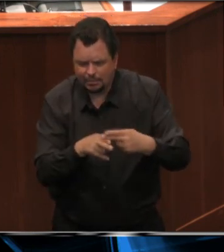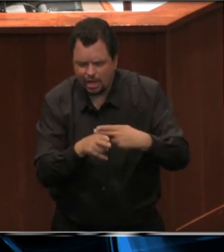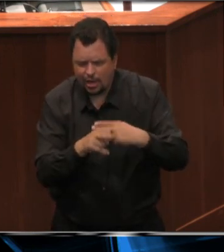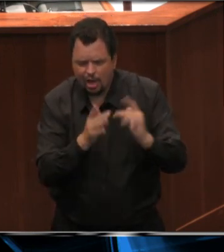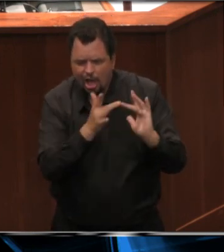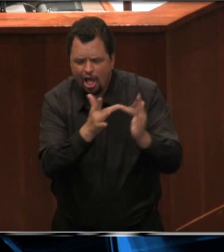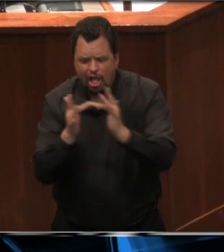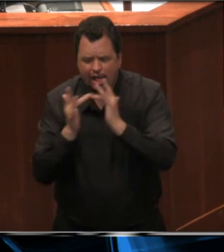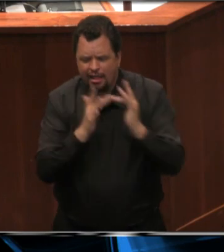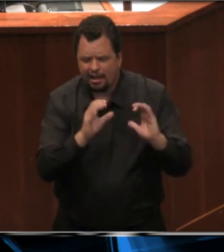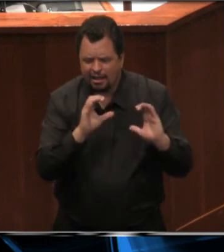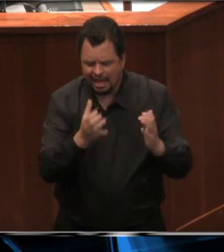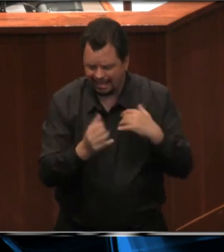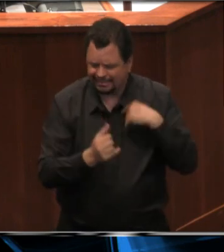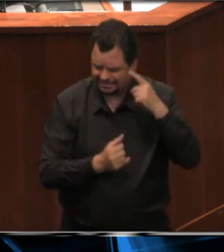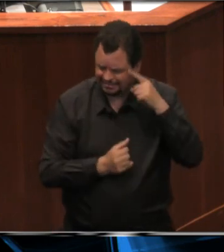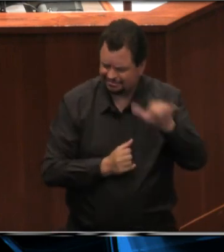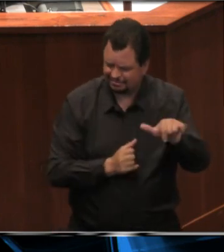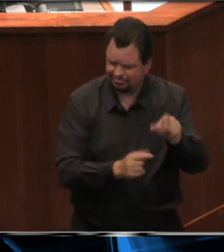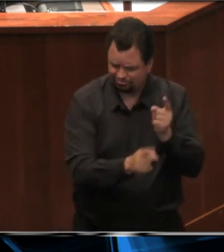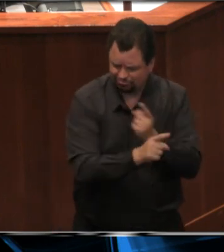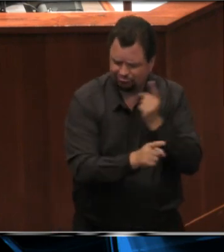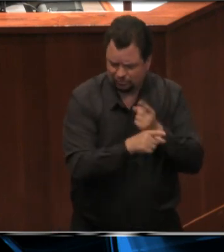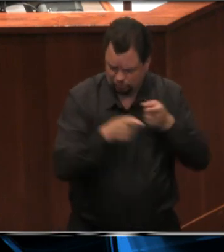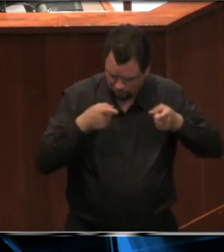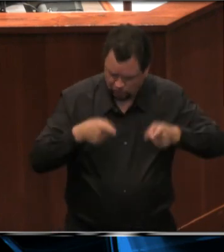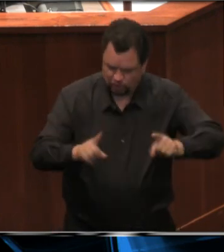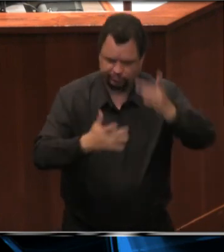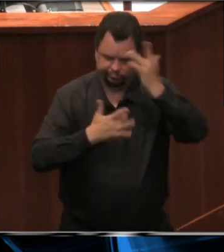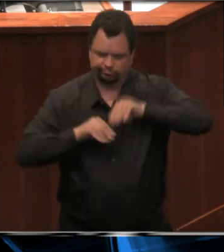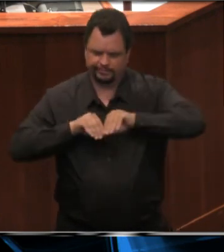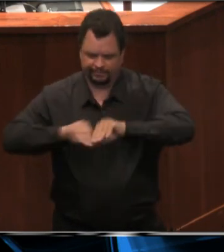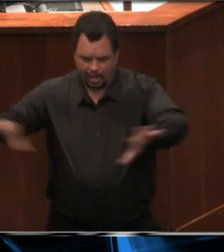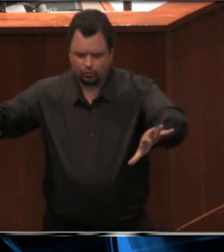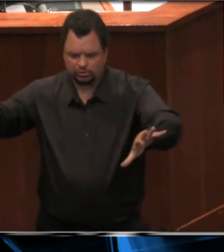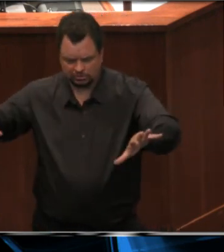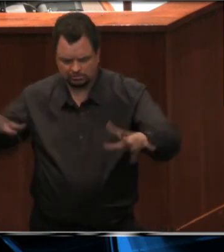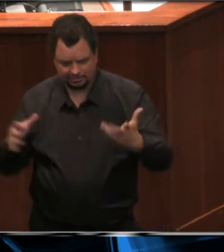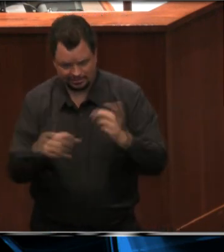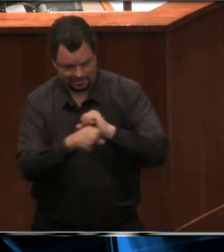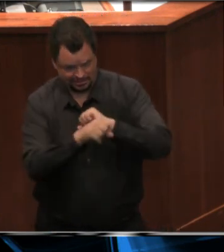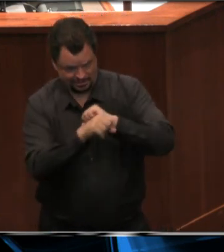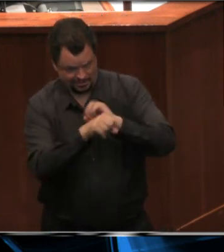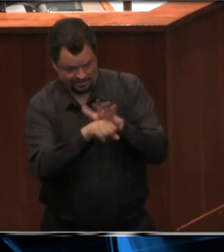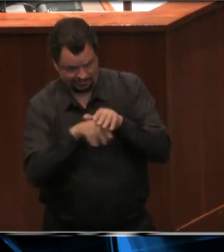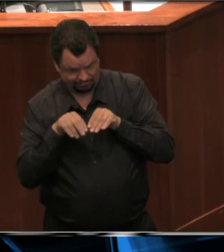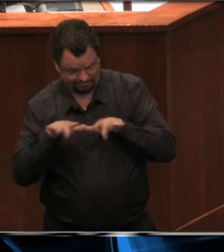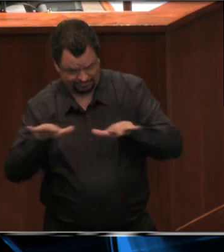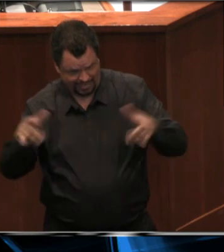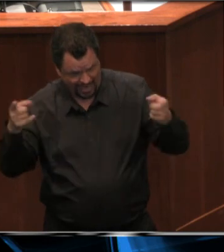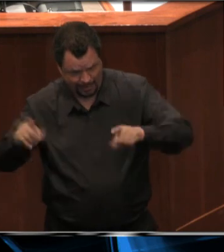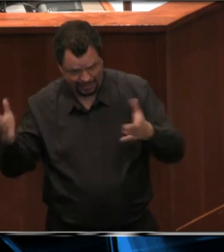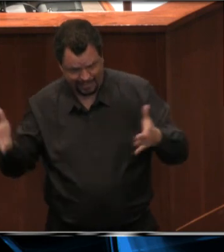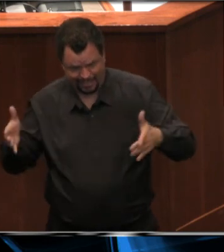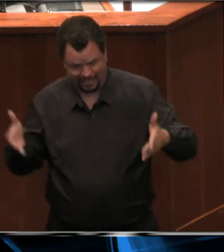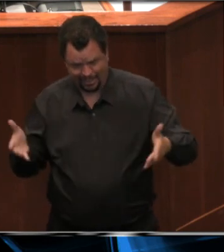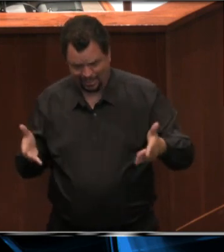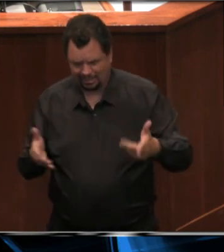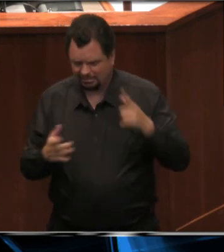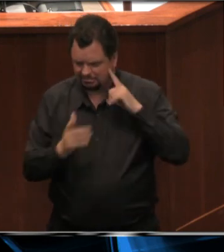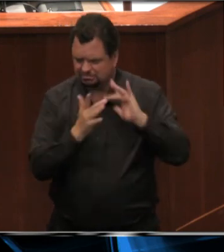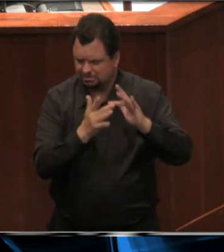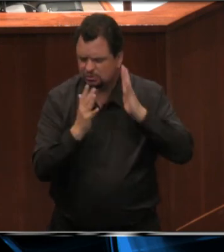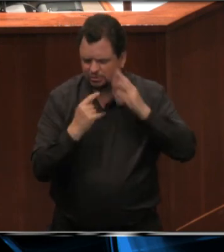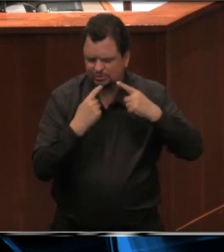pandemic. You have the power to limit the spread of COVID-19 in our community. Please do not allow school districts to pick and choose the guidelines that are easiest to